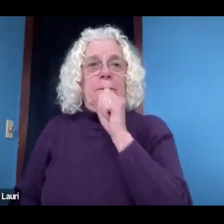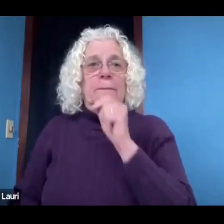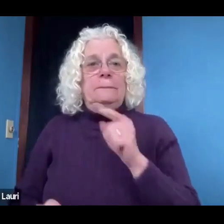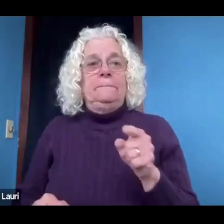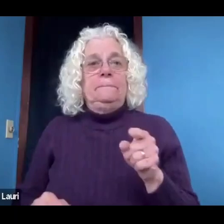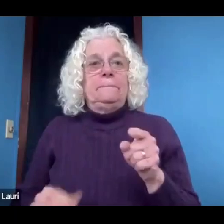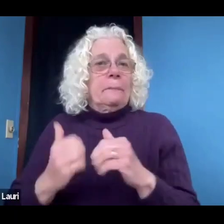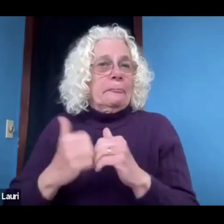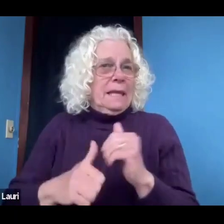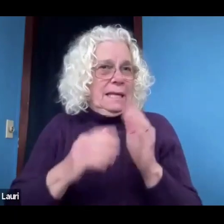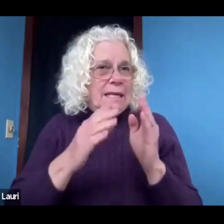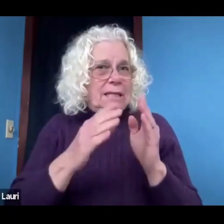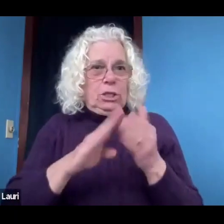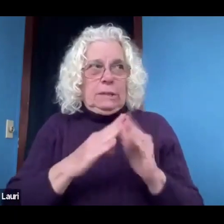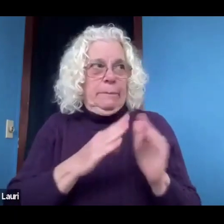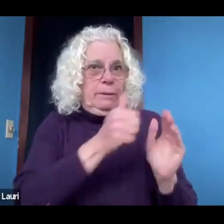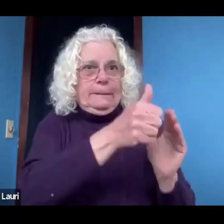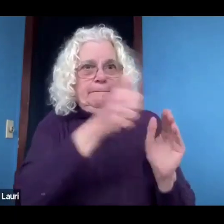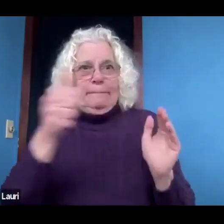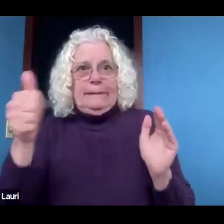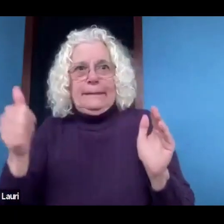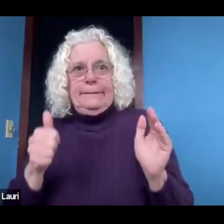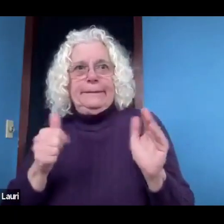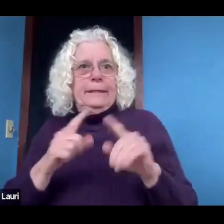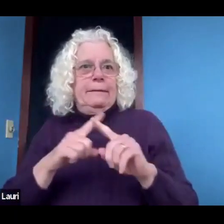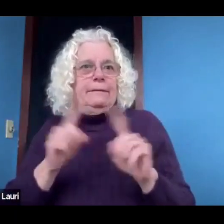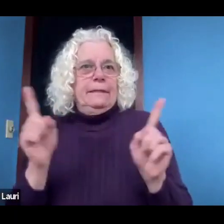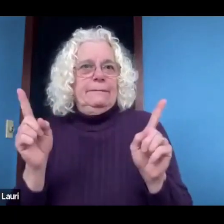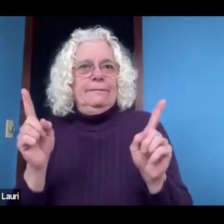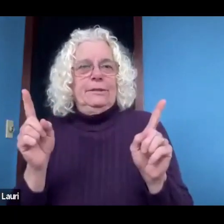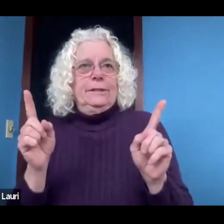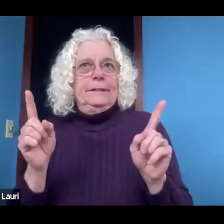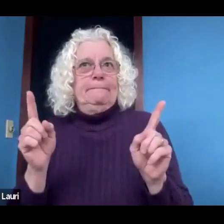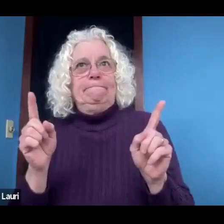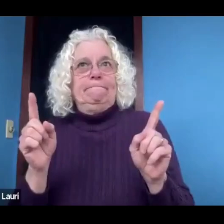Each individual community has different